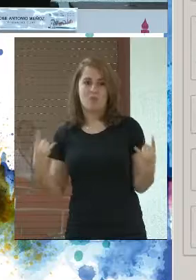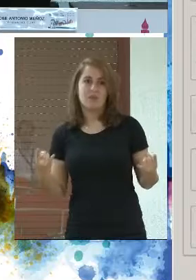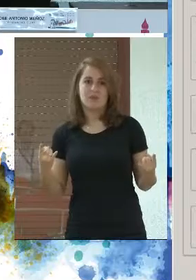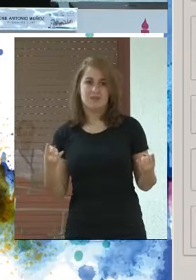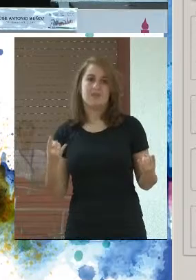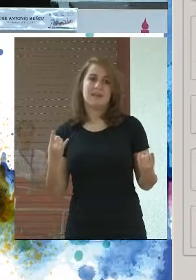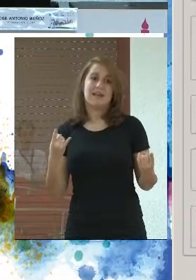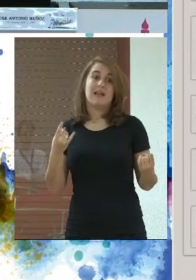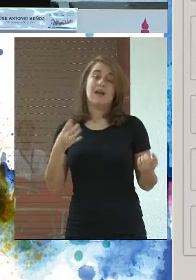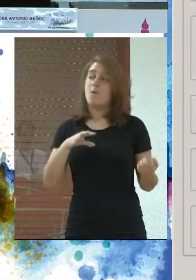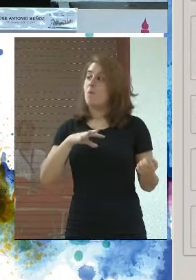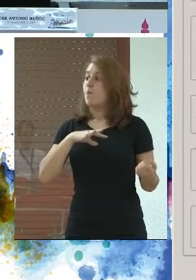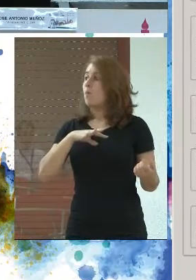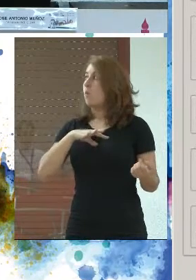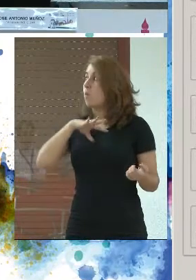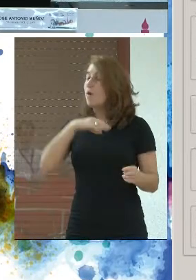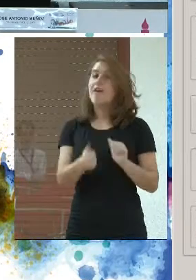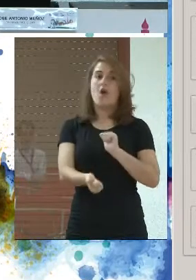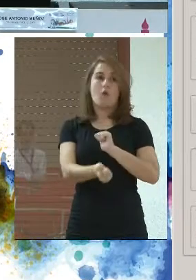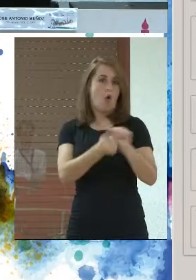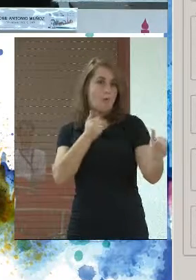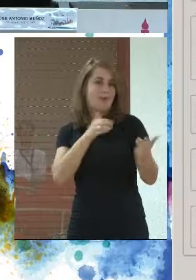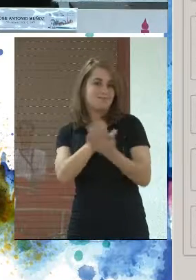to absorb part of the